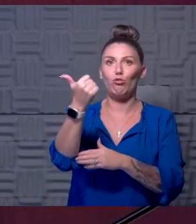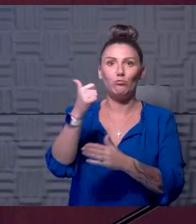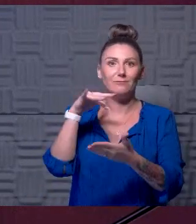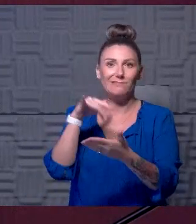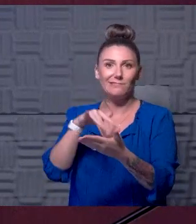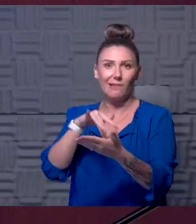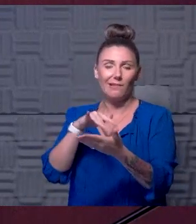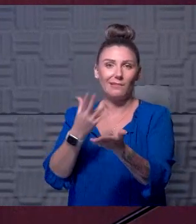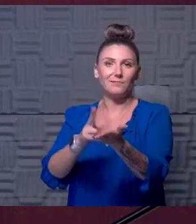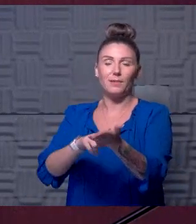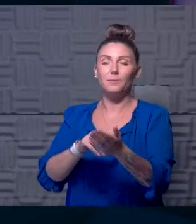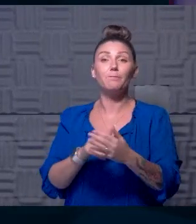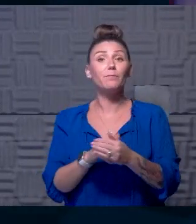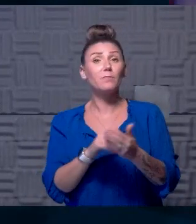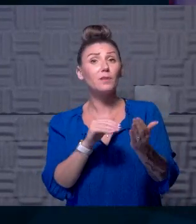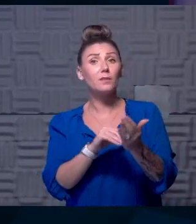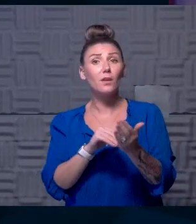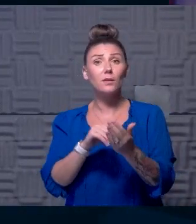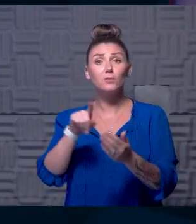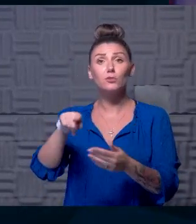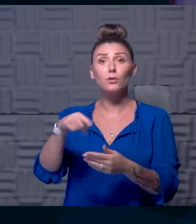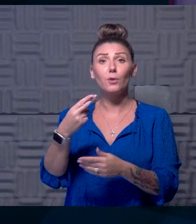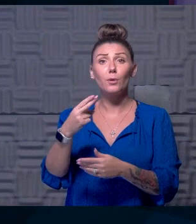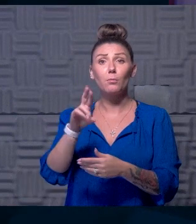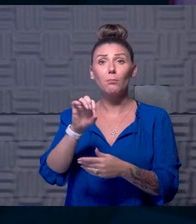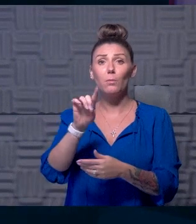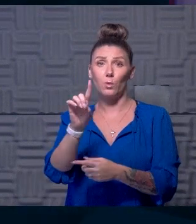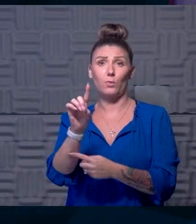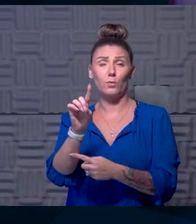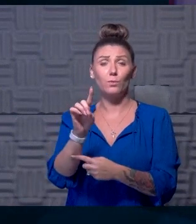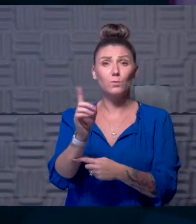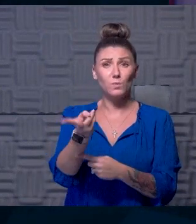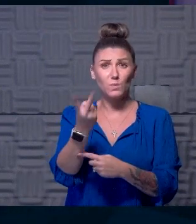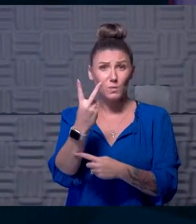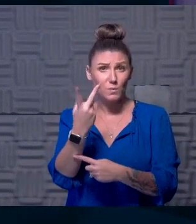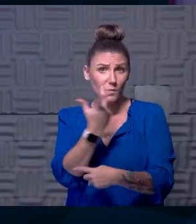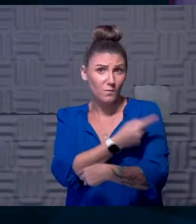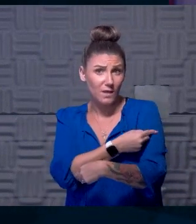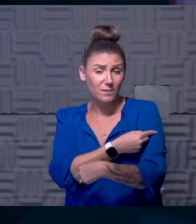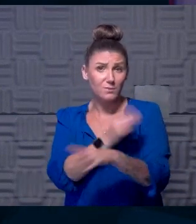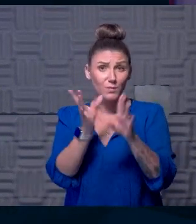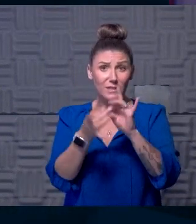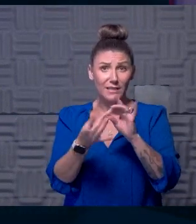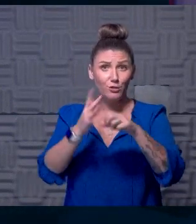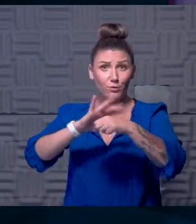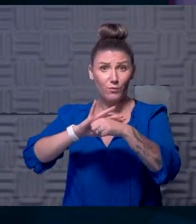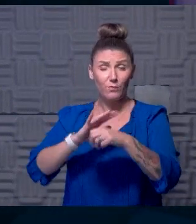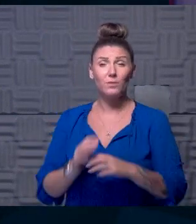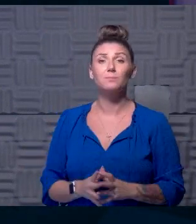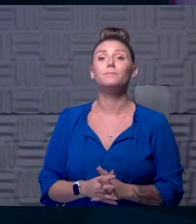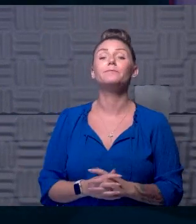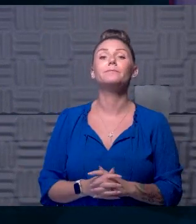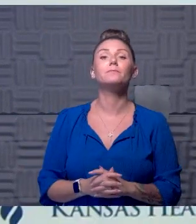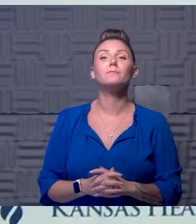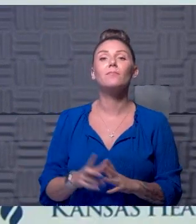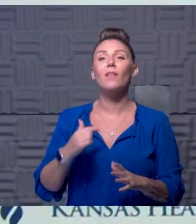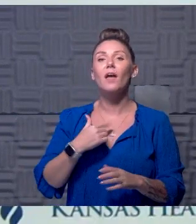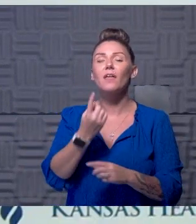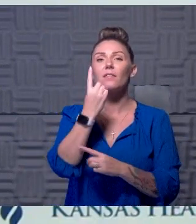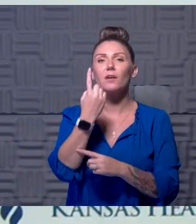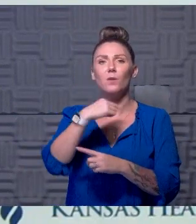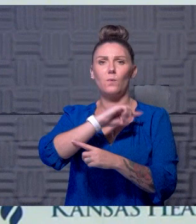I'll ask Dr. Pahud maybe to address the question about 2 vaccines for coronavirus. So I think we've